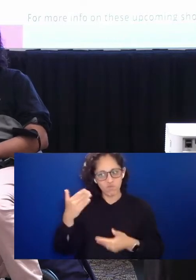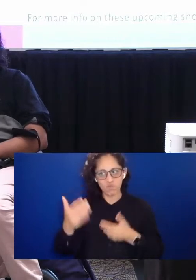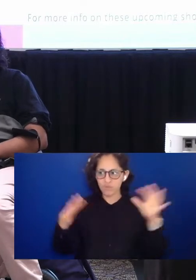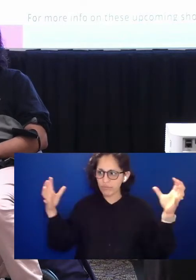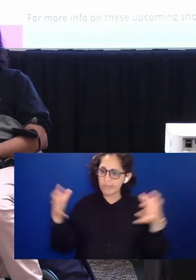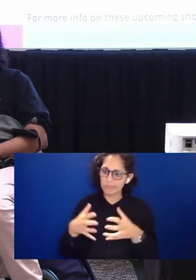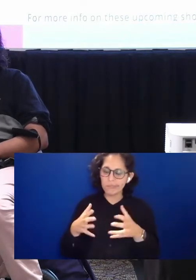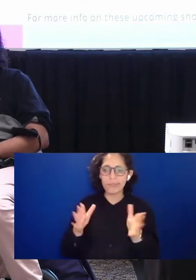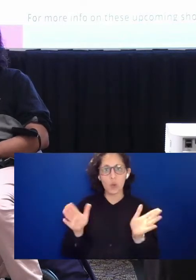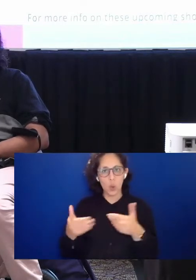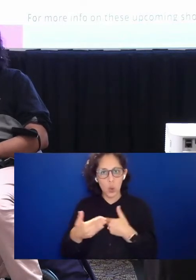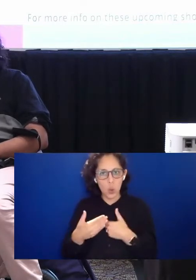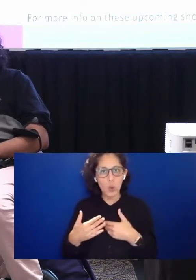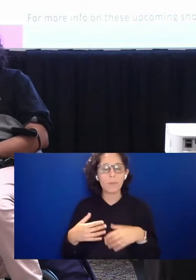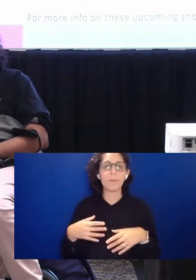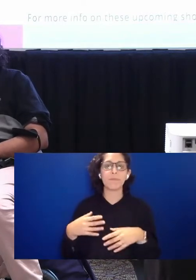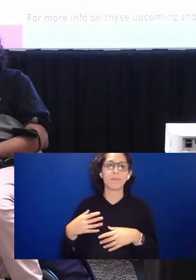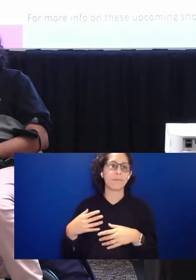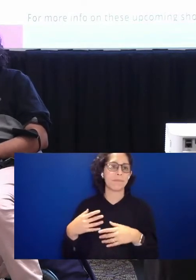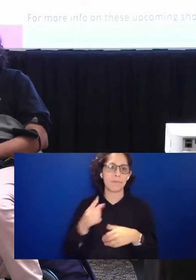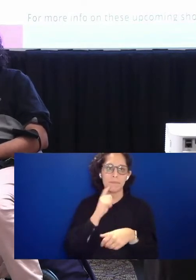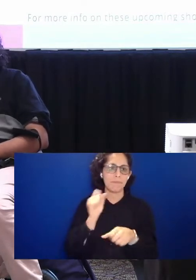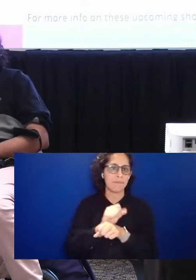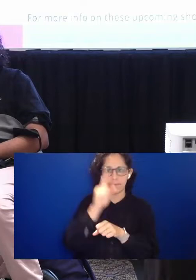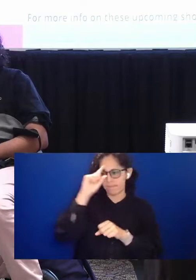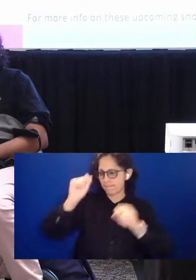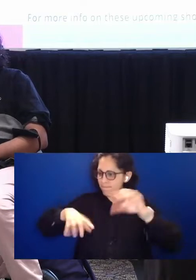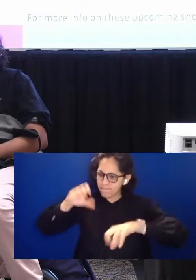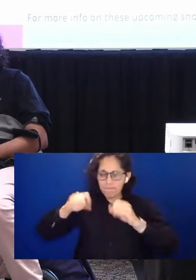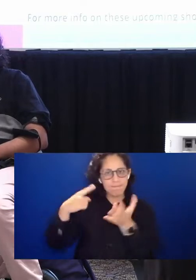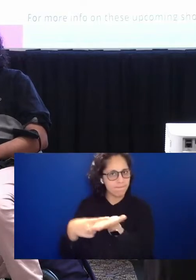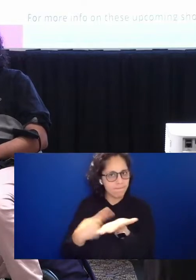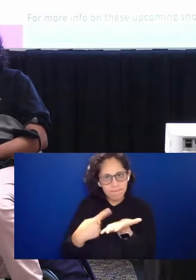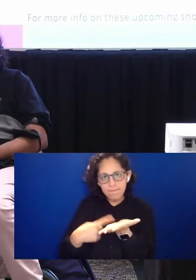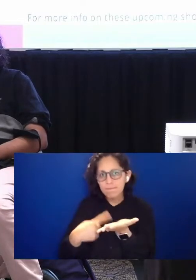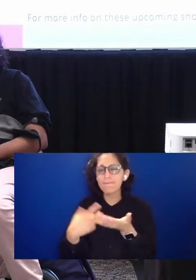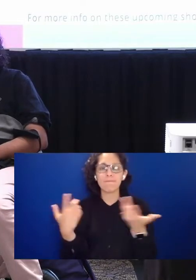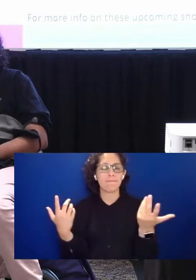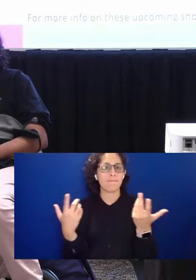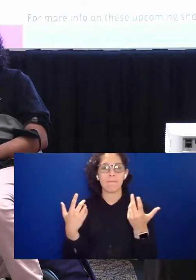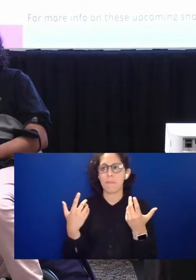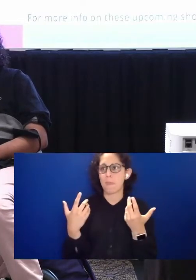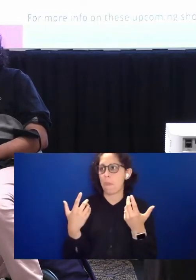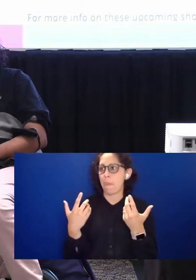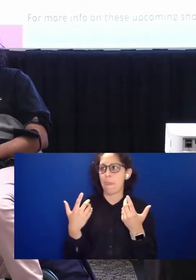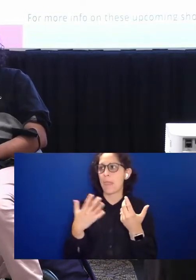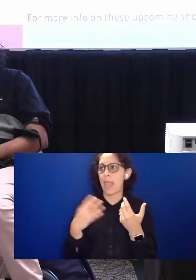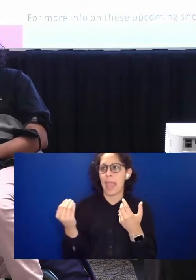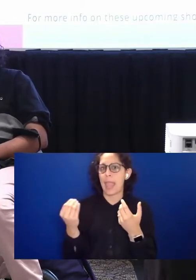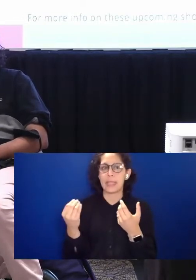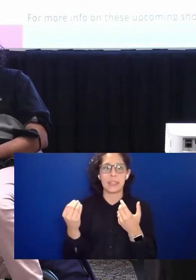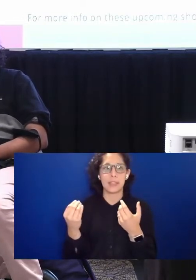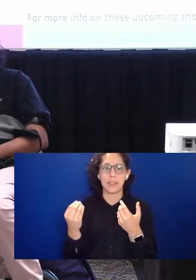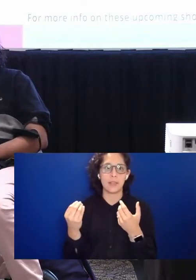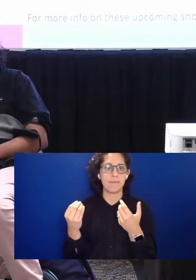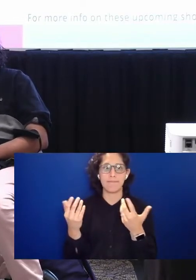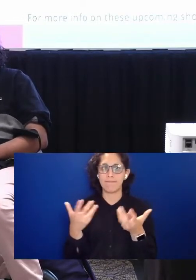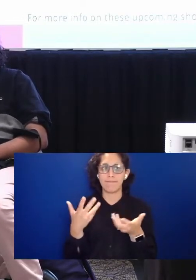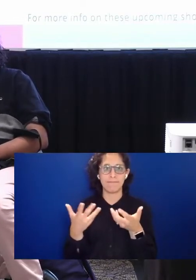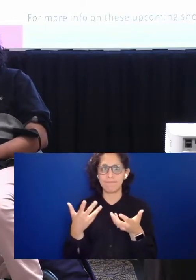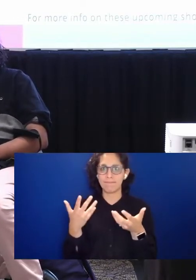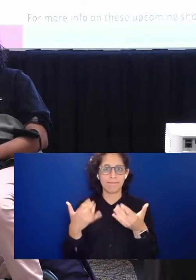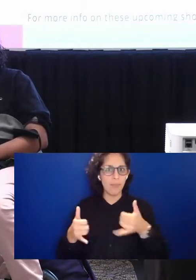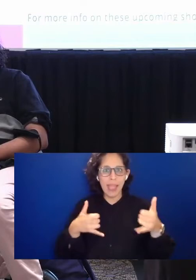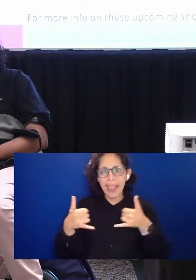room and mucking about with like tech in our bodies. And failing, I feel like that is